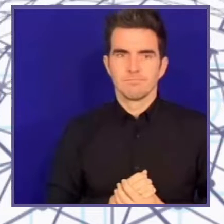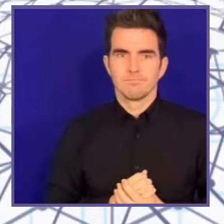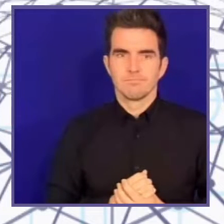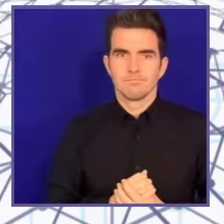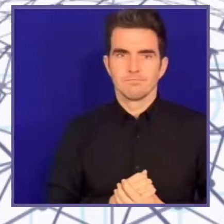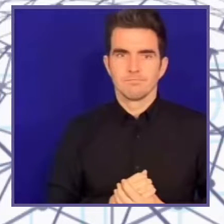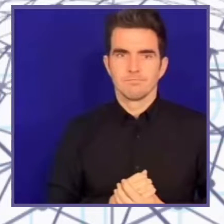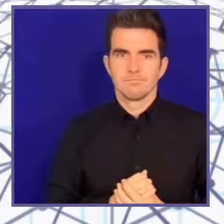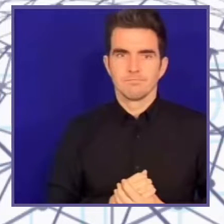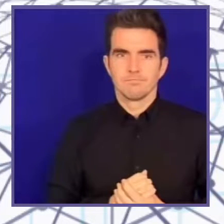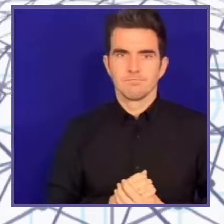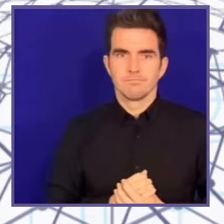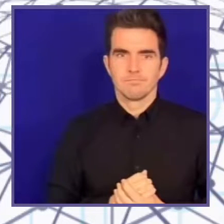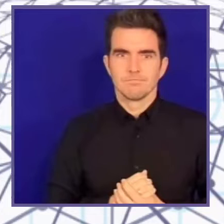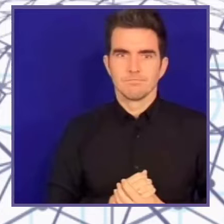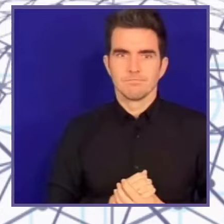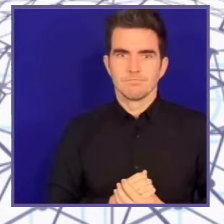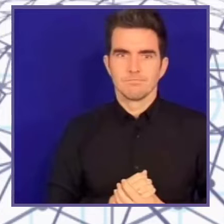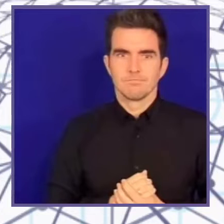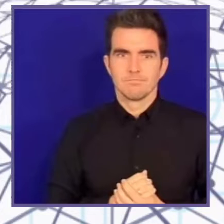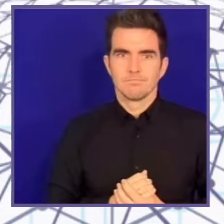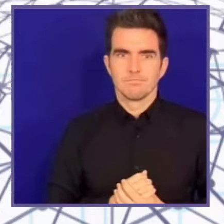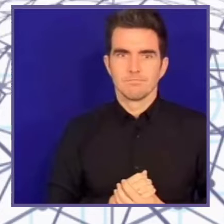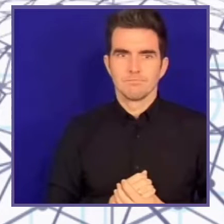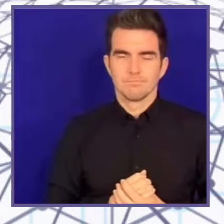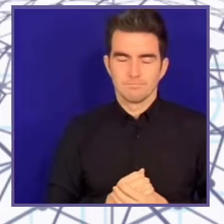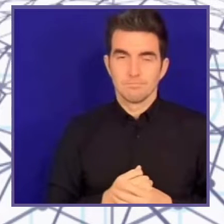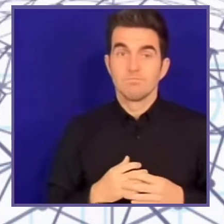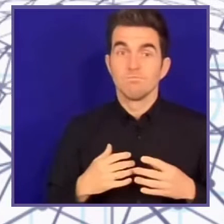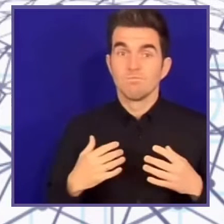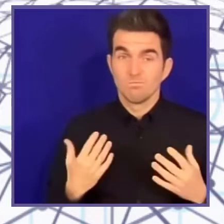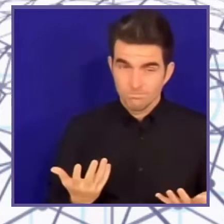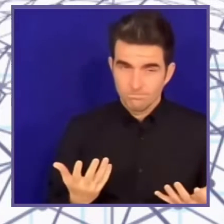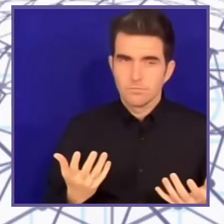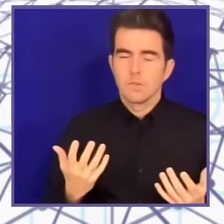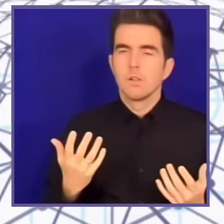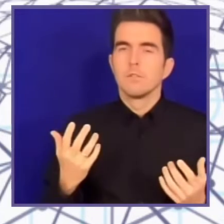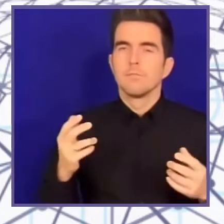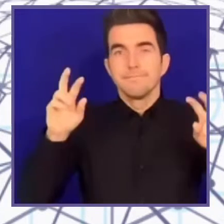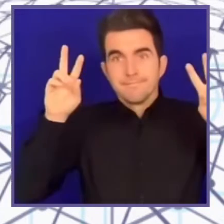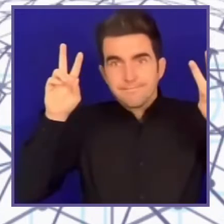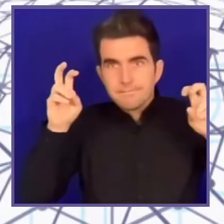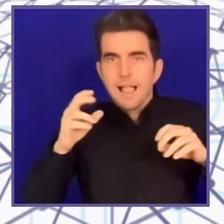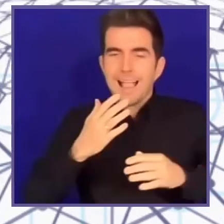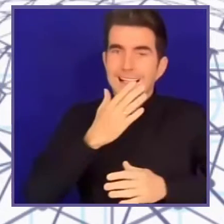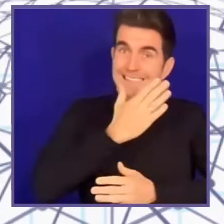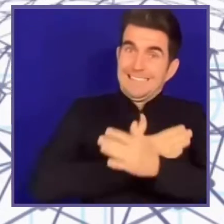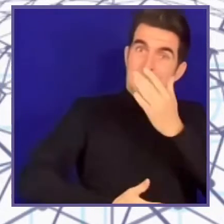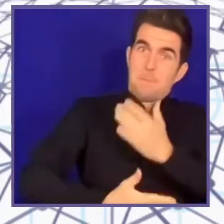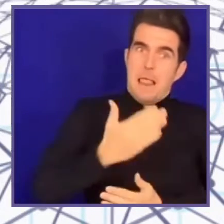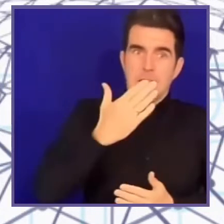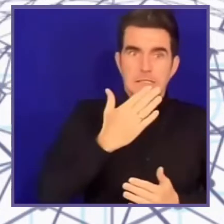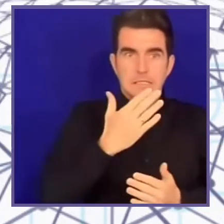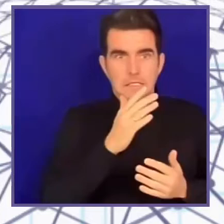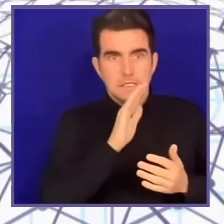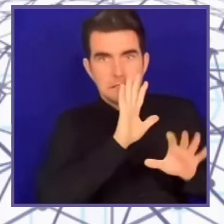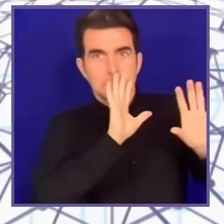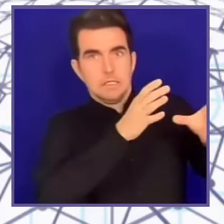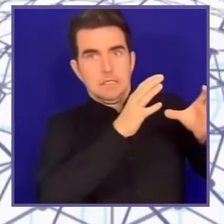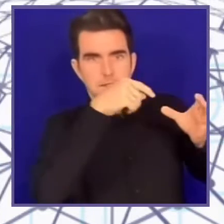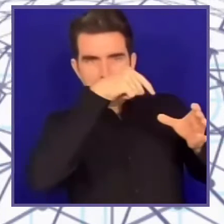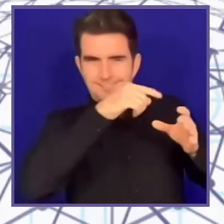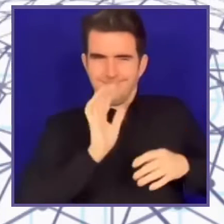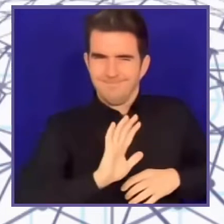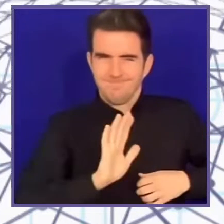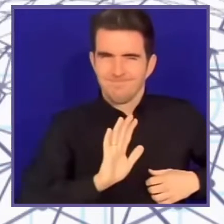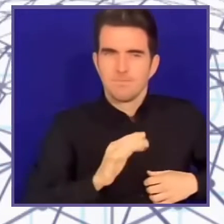now with GDI Hub to create an open innovation portal for AT. And not just, so we are going to have